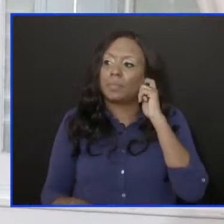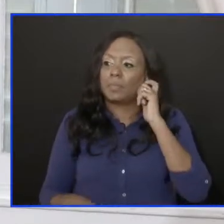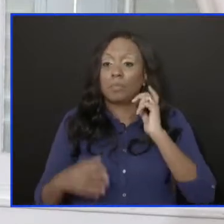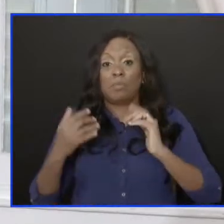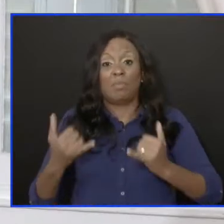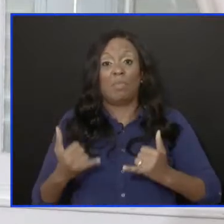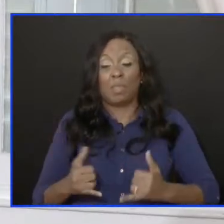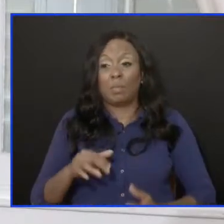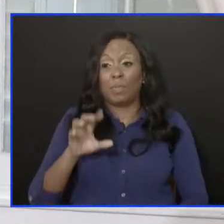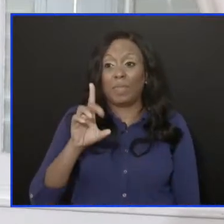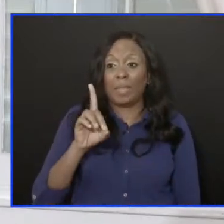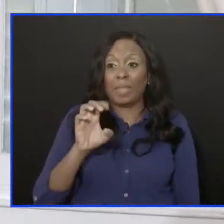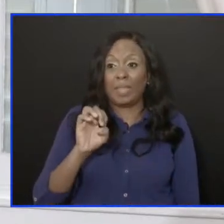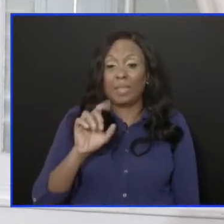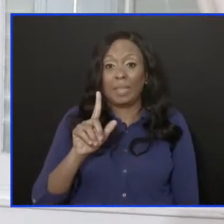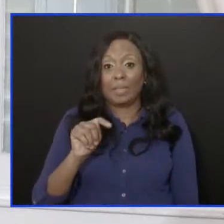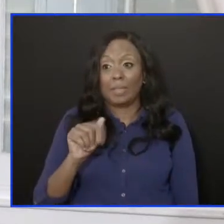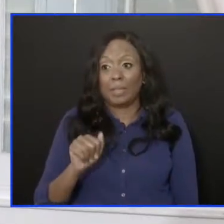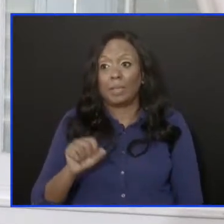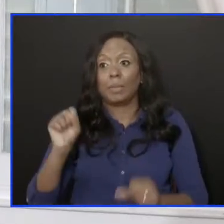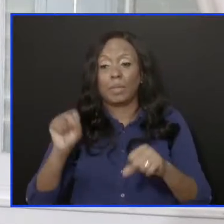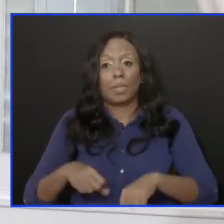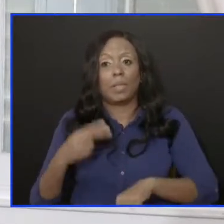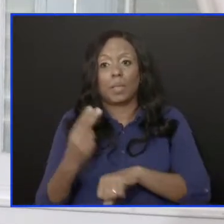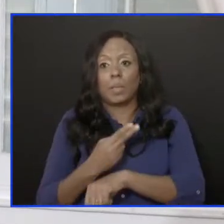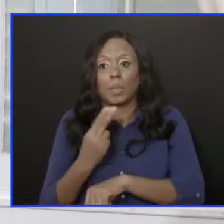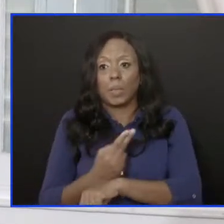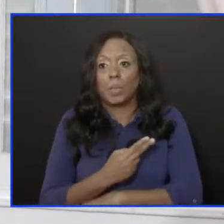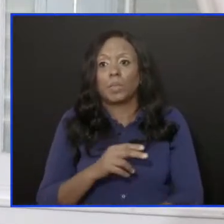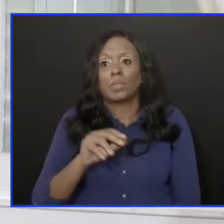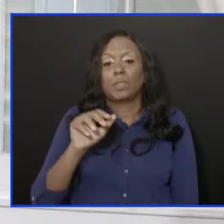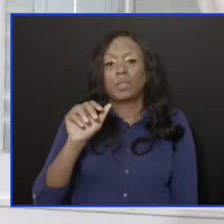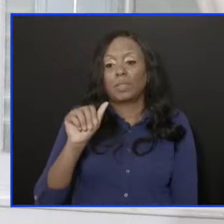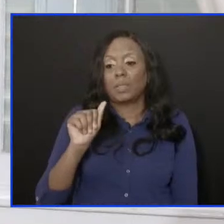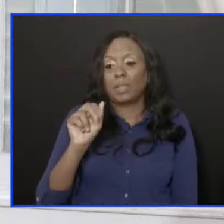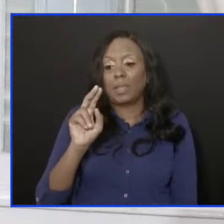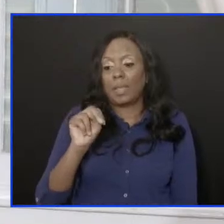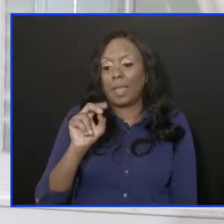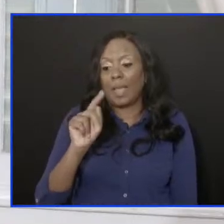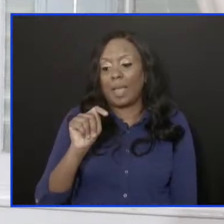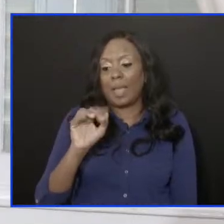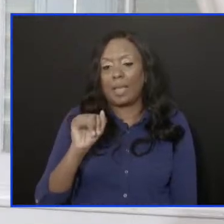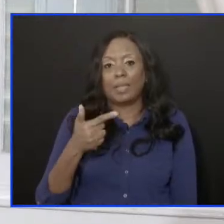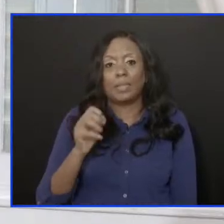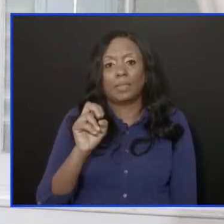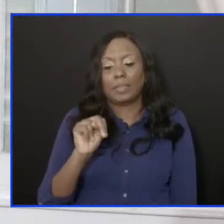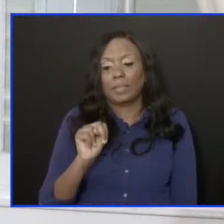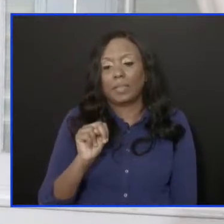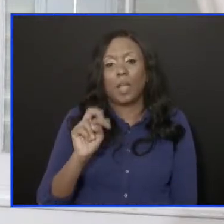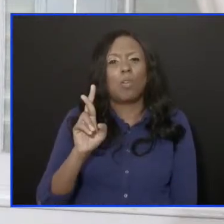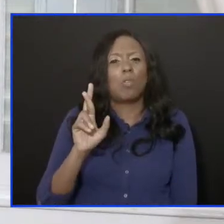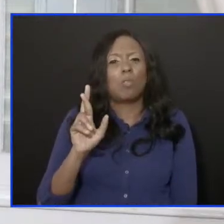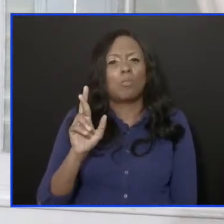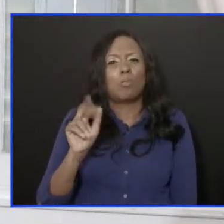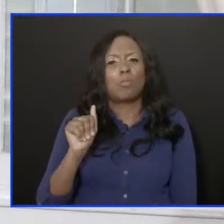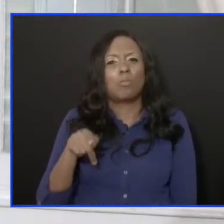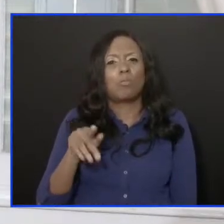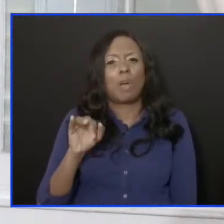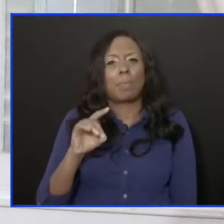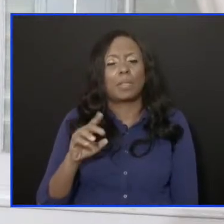time with the Delta variant, we can use some other tests like the antigen rapid test and some other tests which we will